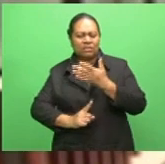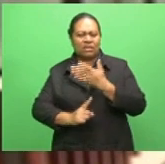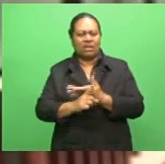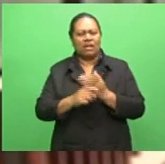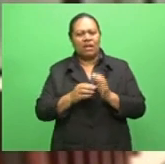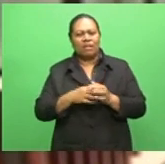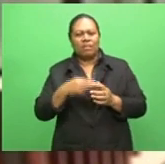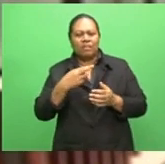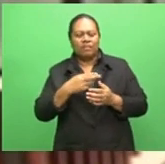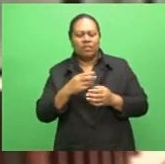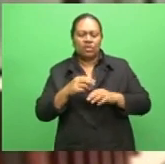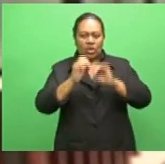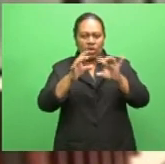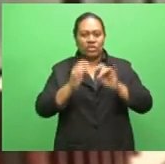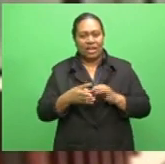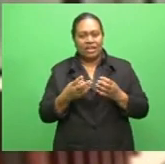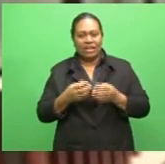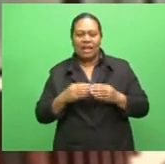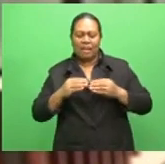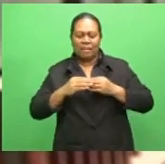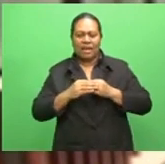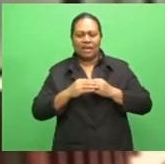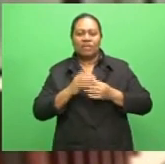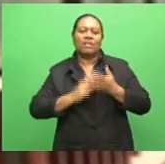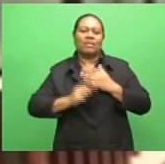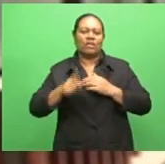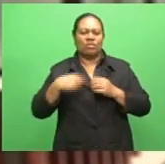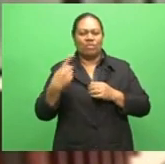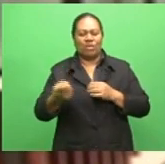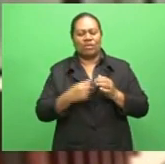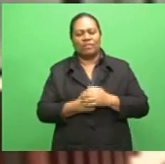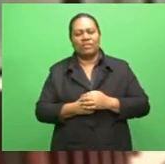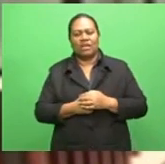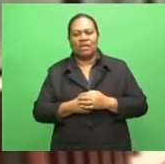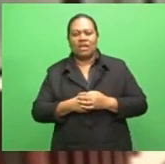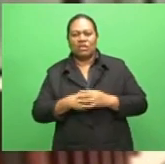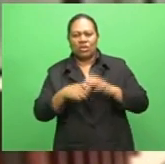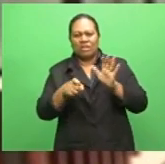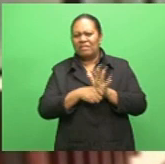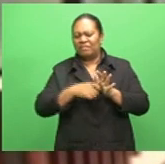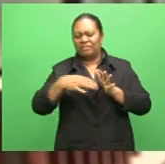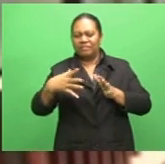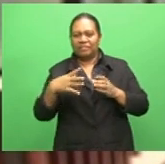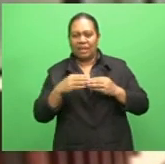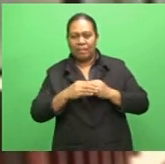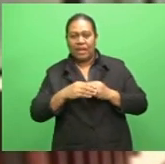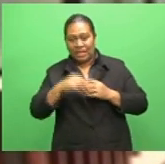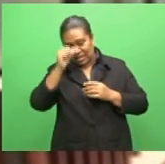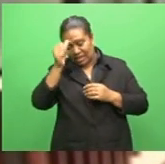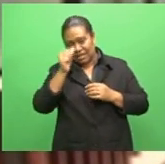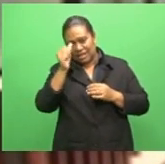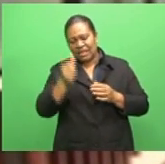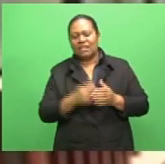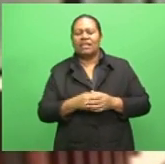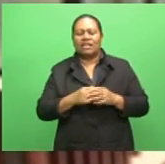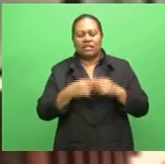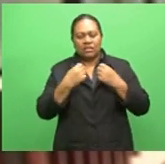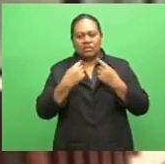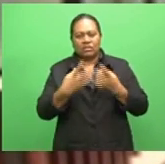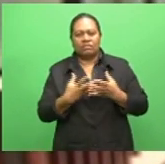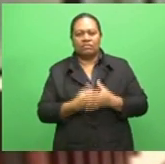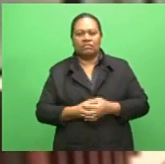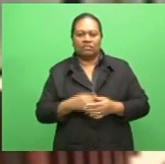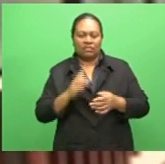Reserve Bank of Australia's interest rate decision tomorrow, with Reserve Bank of India and Bank of England interest rate decisions due later in the